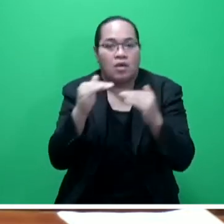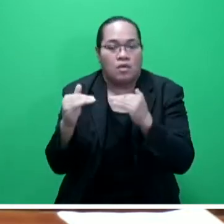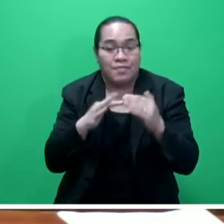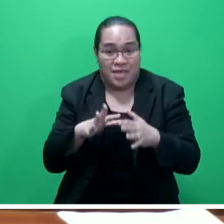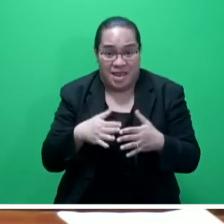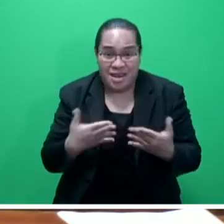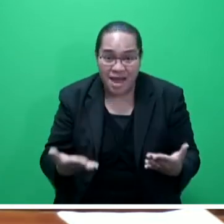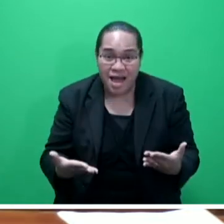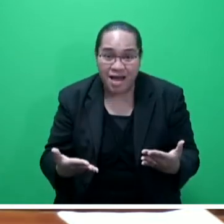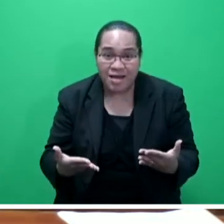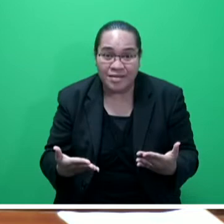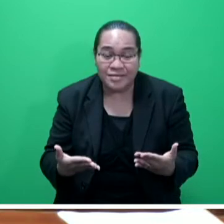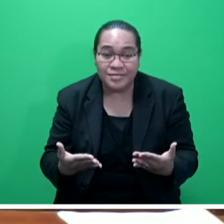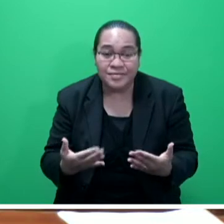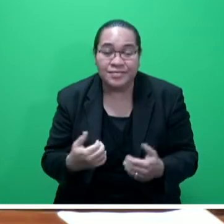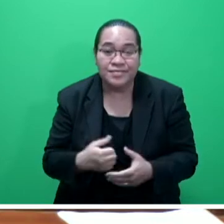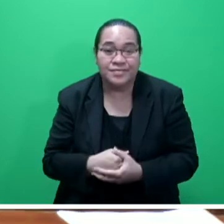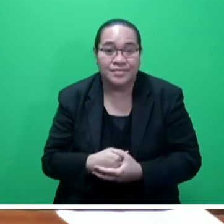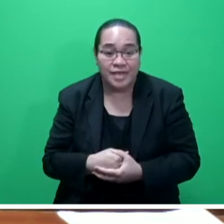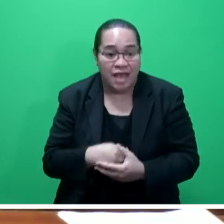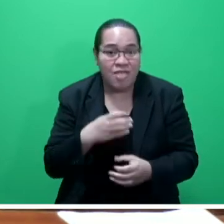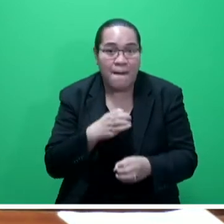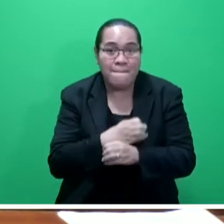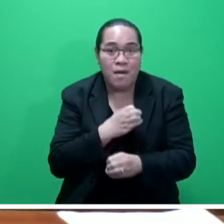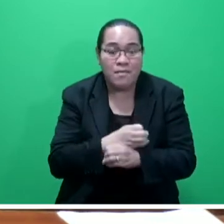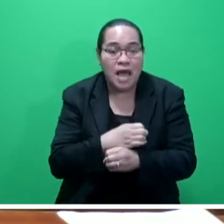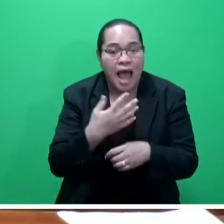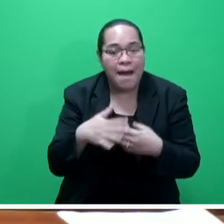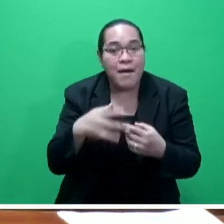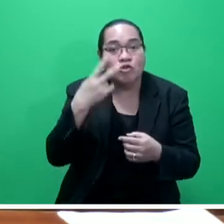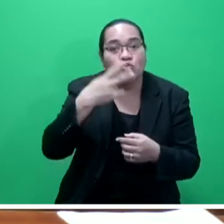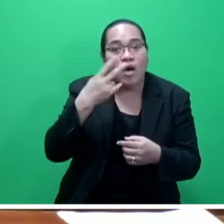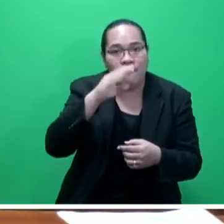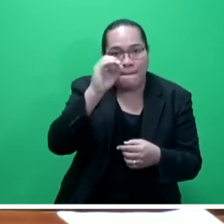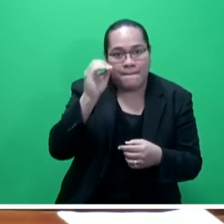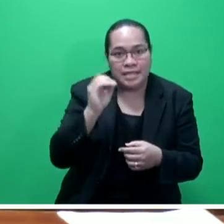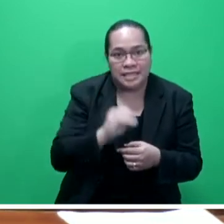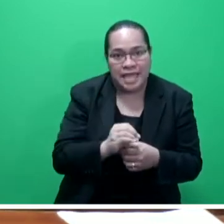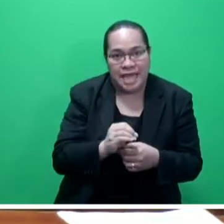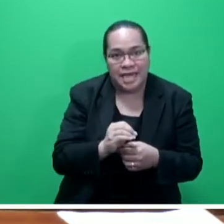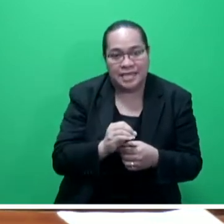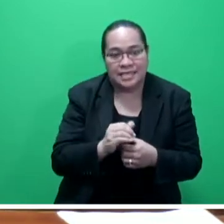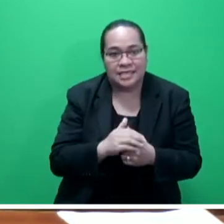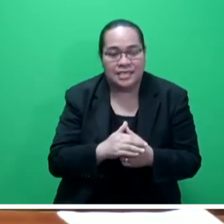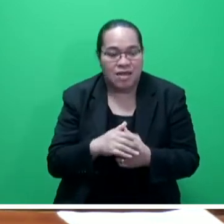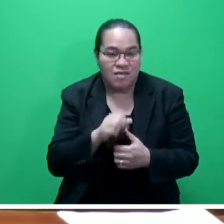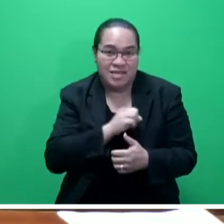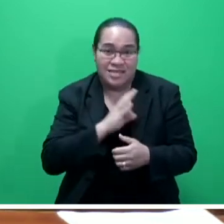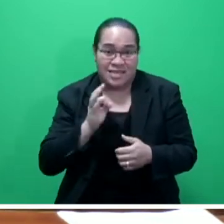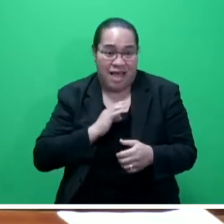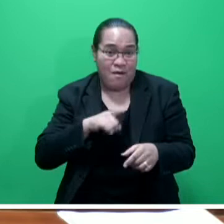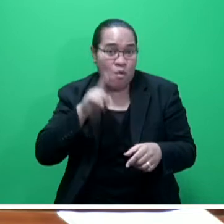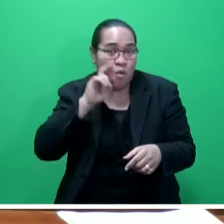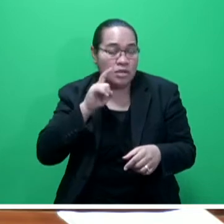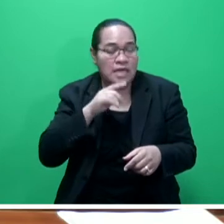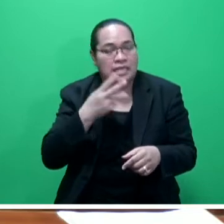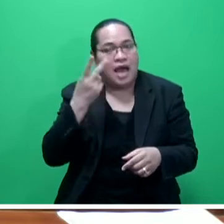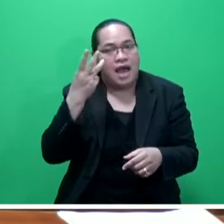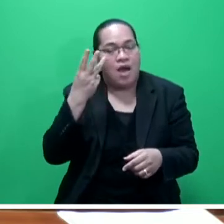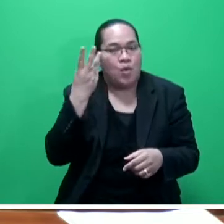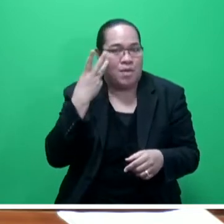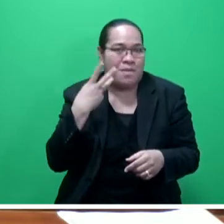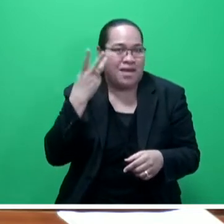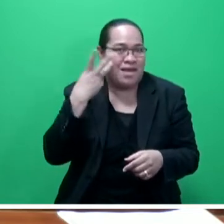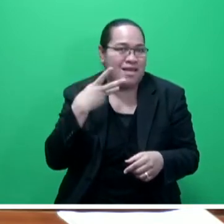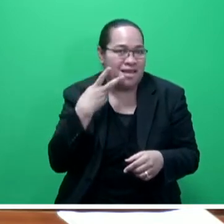Currently, in terms of its employees, about 12% of the staff of Water Authority are females, but it is